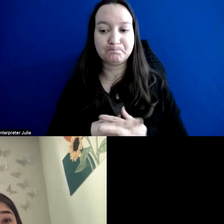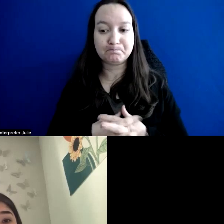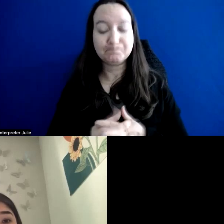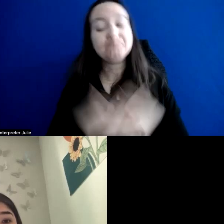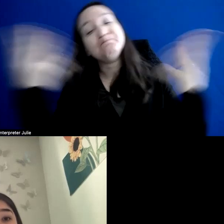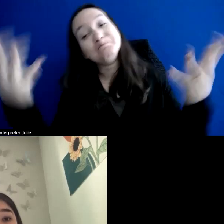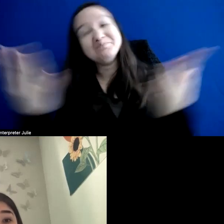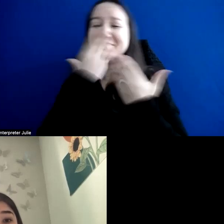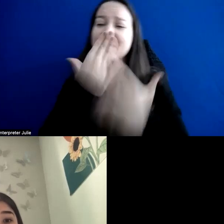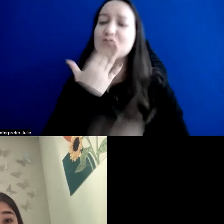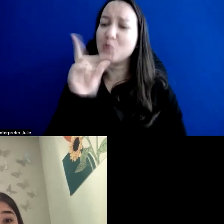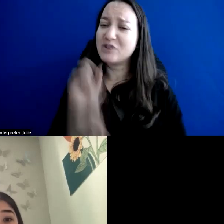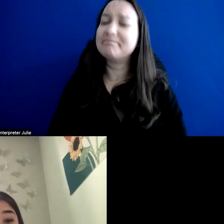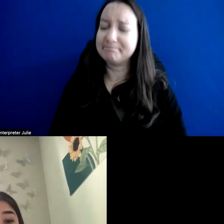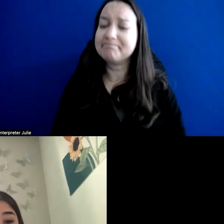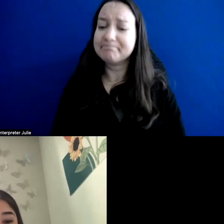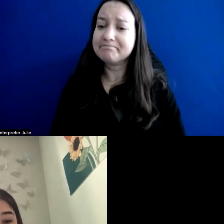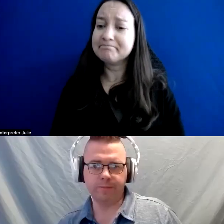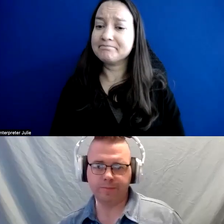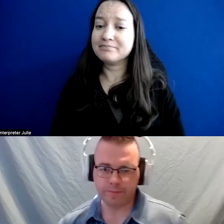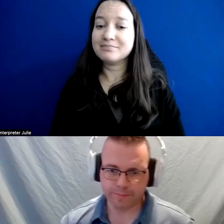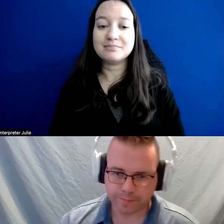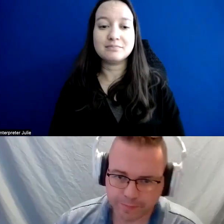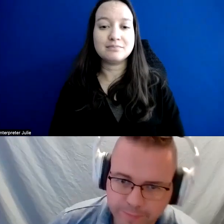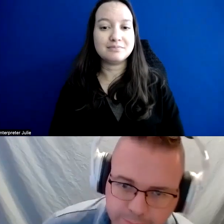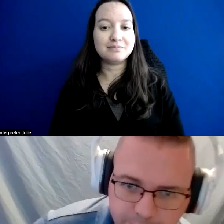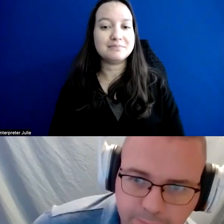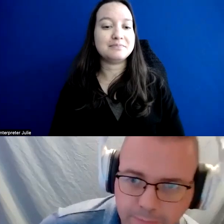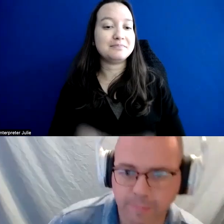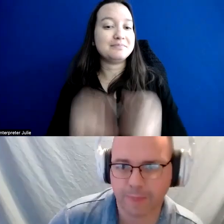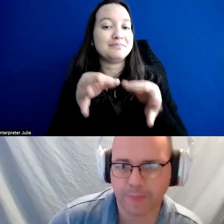Anyway, thank you. It's a good question. Thank you.